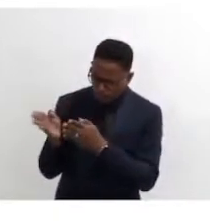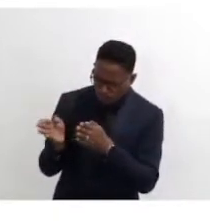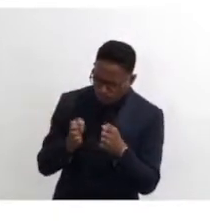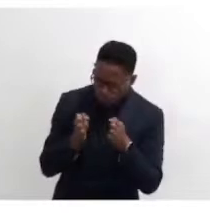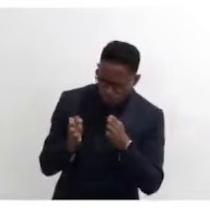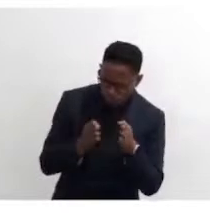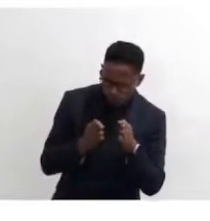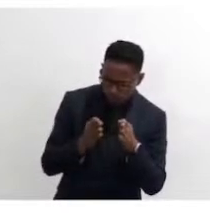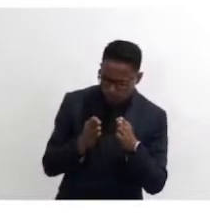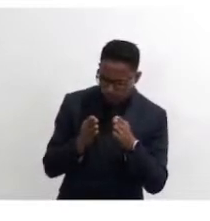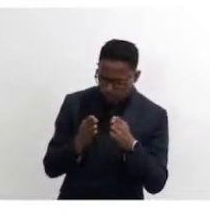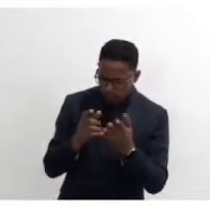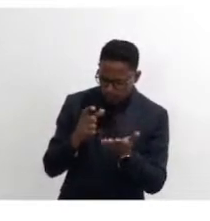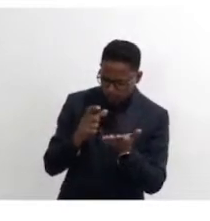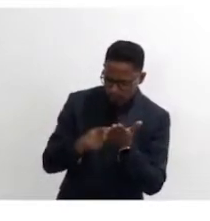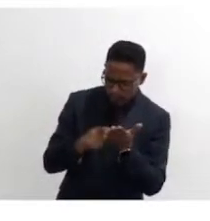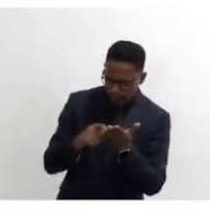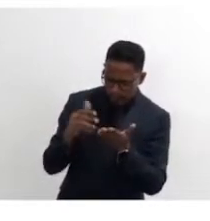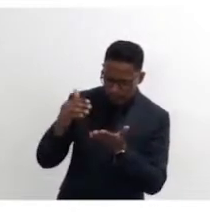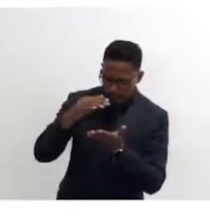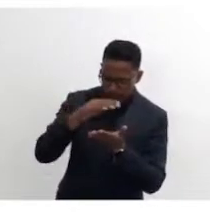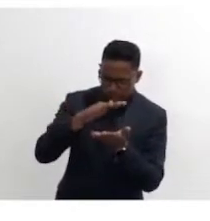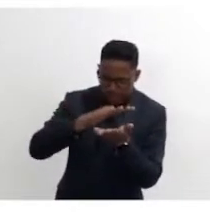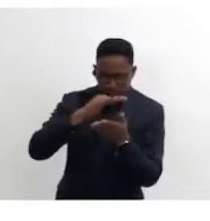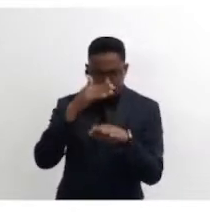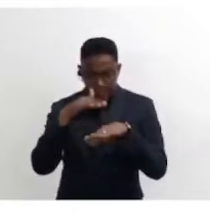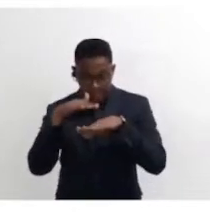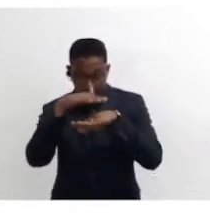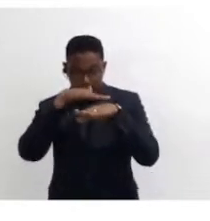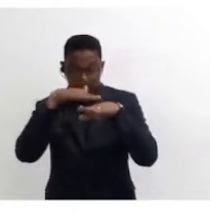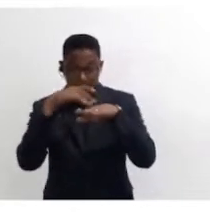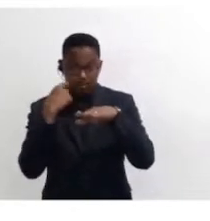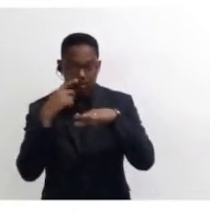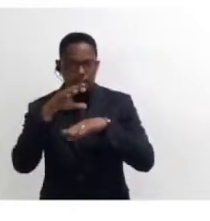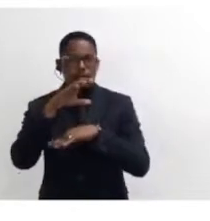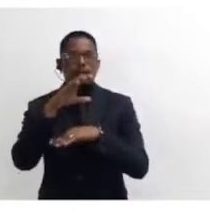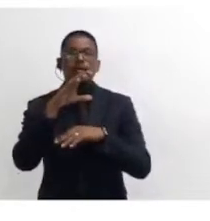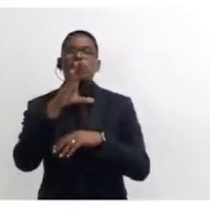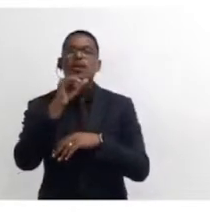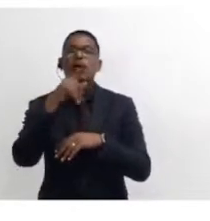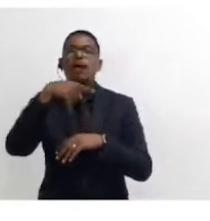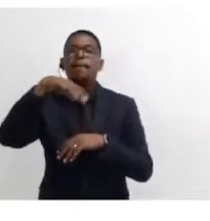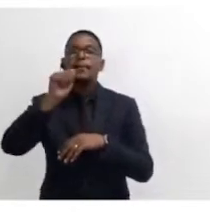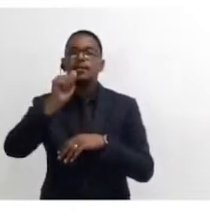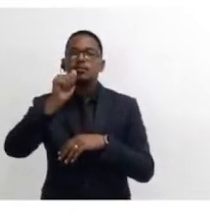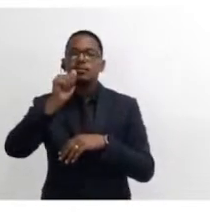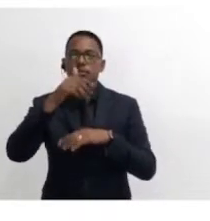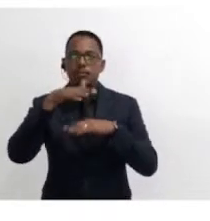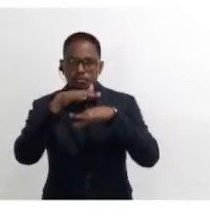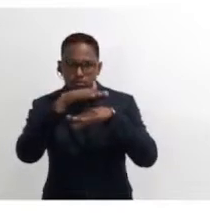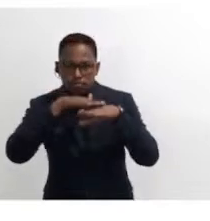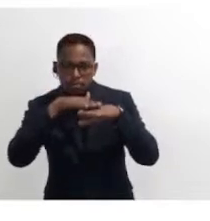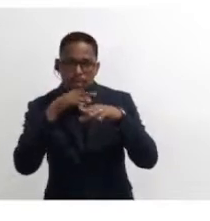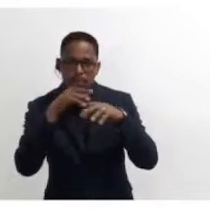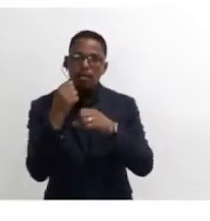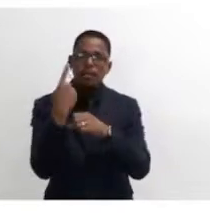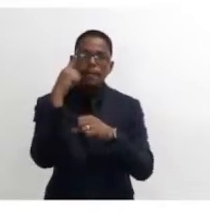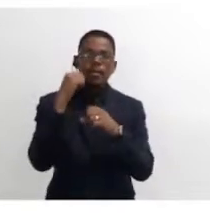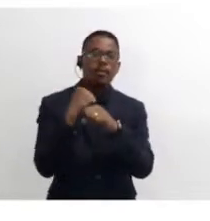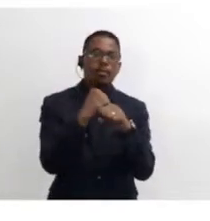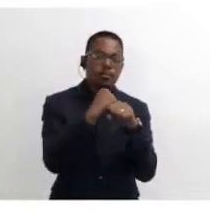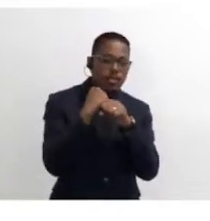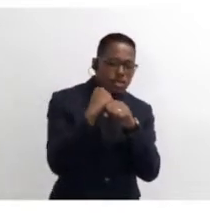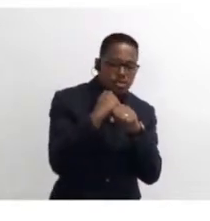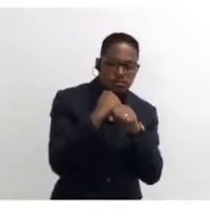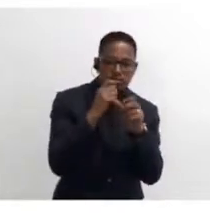chip called a passivation layer. It's really a protective layer. And so that passivation layer can either be to the side of the bond